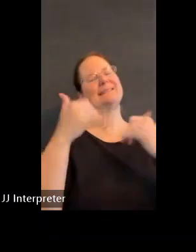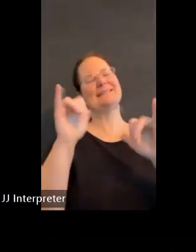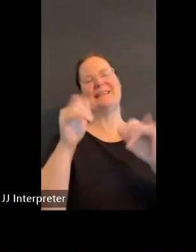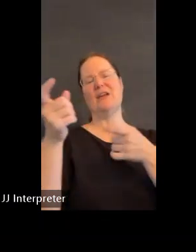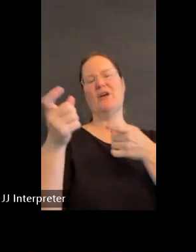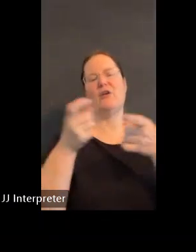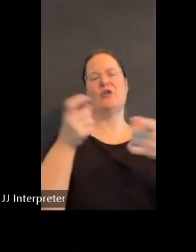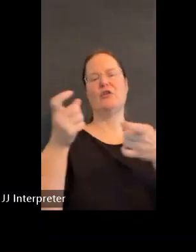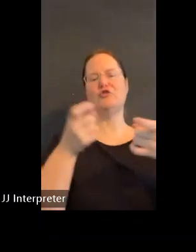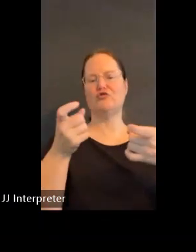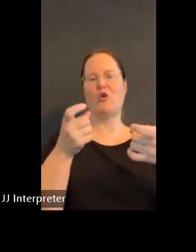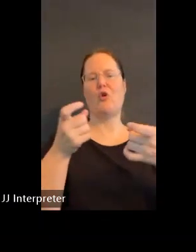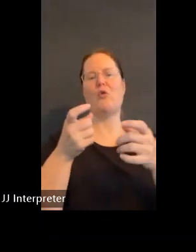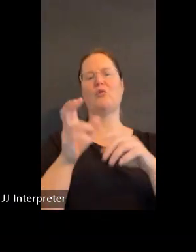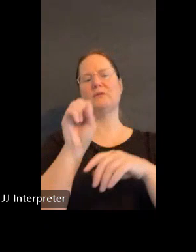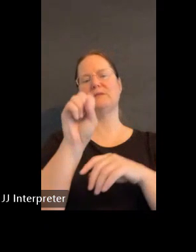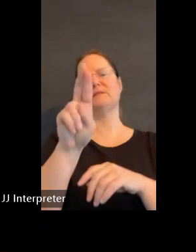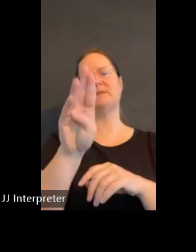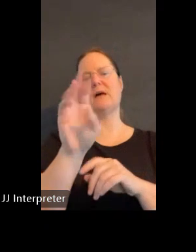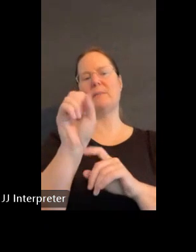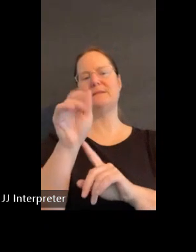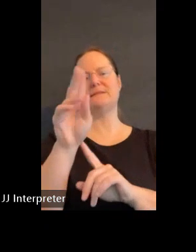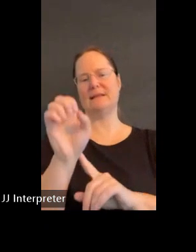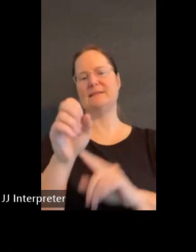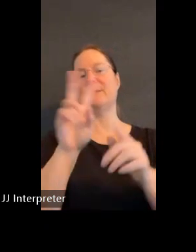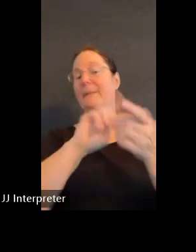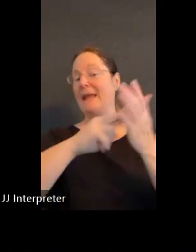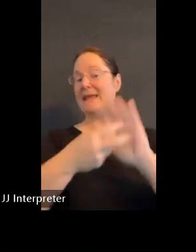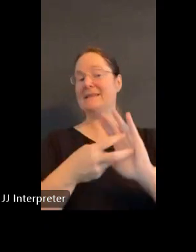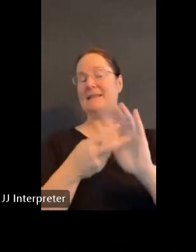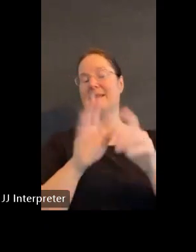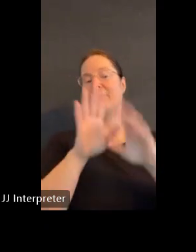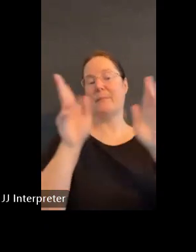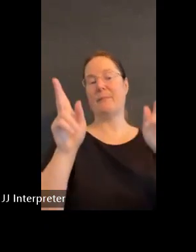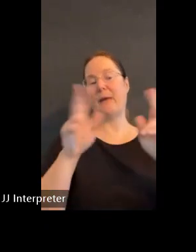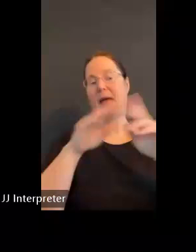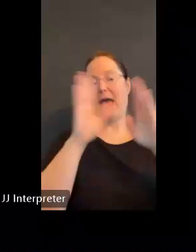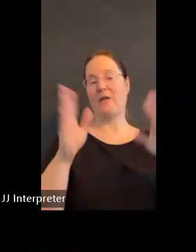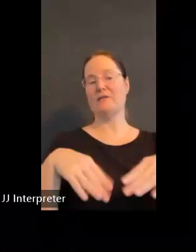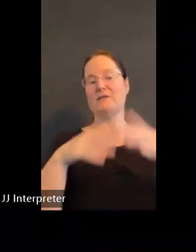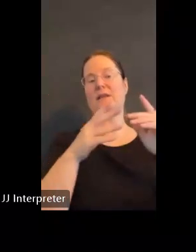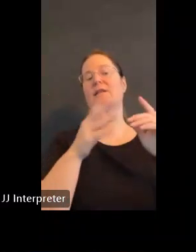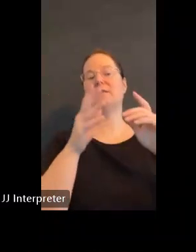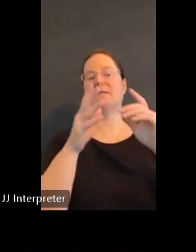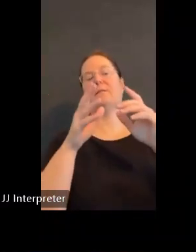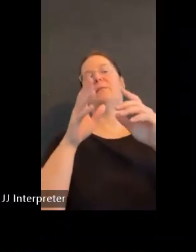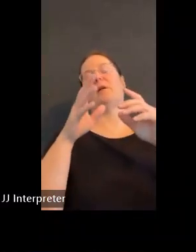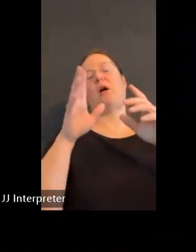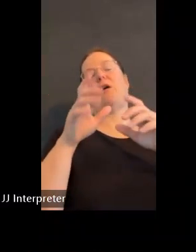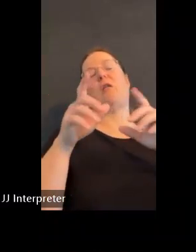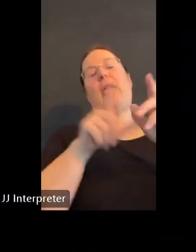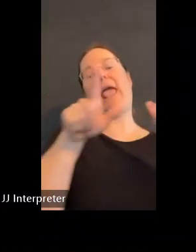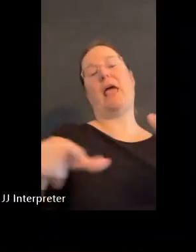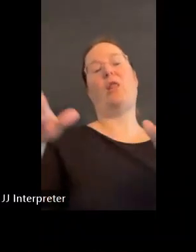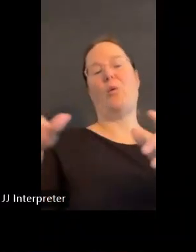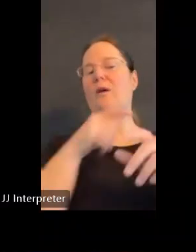a reasonable accommodation for an individual on the basis of the use of marijuana.